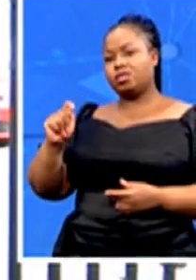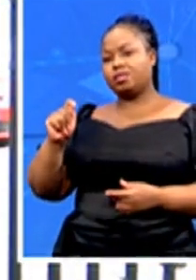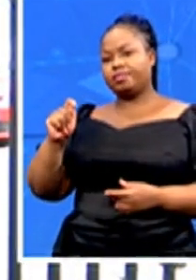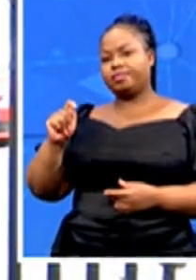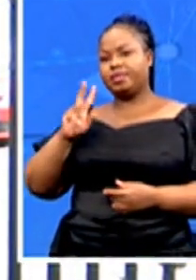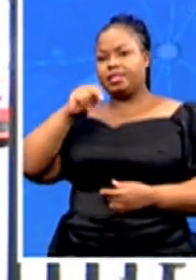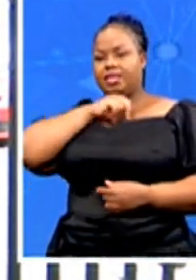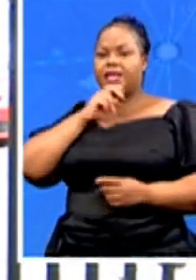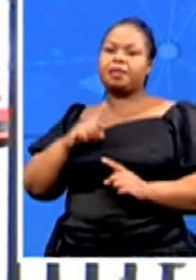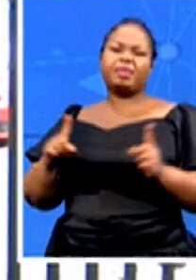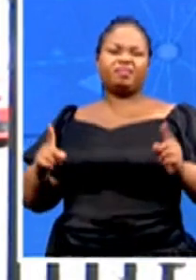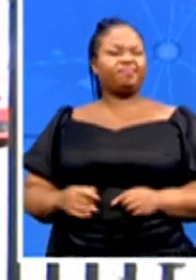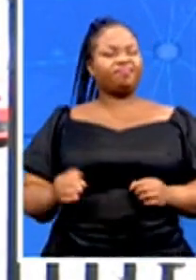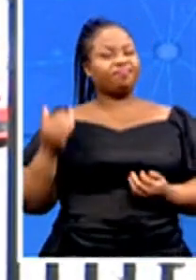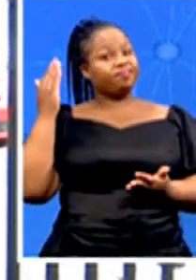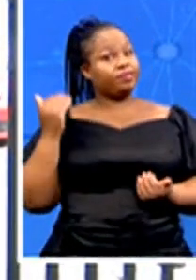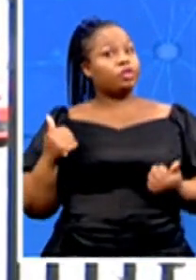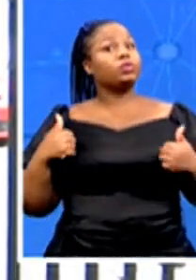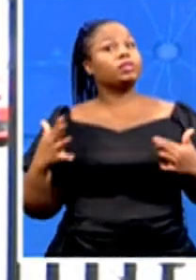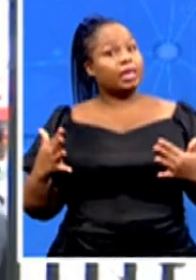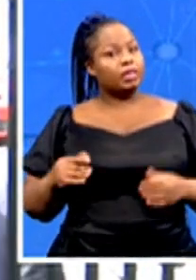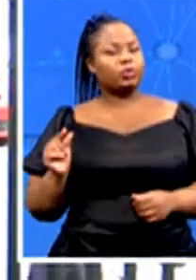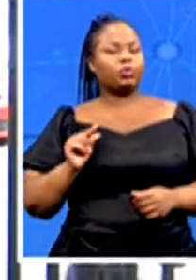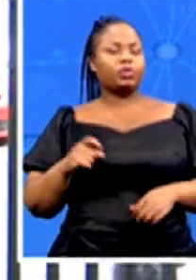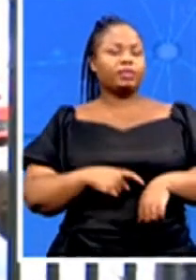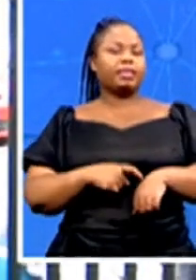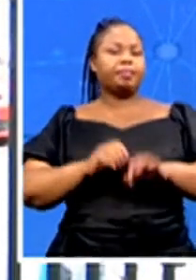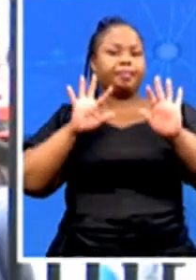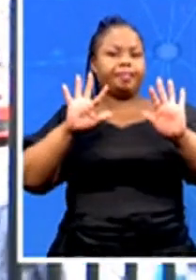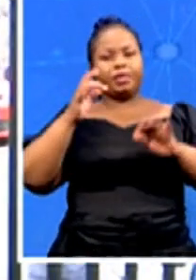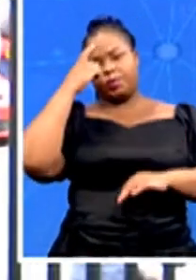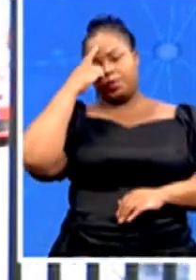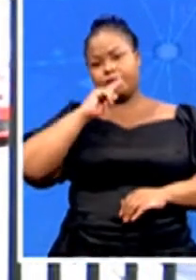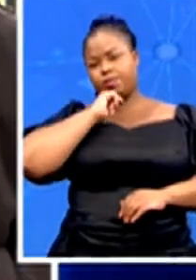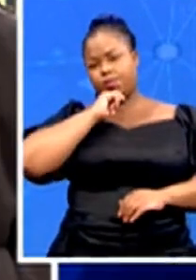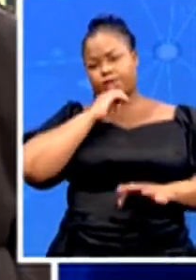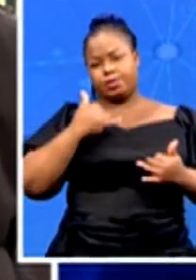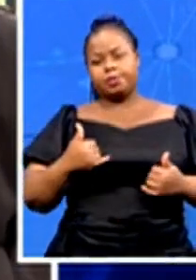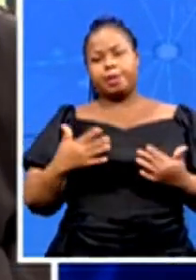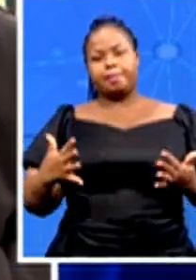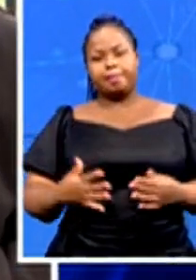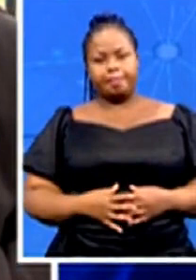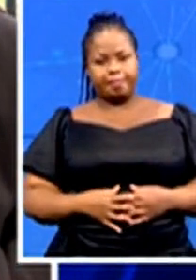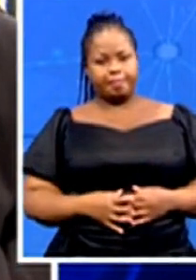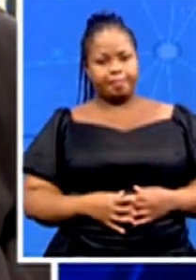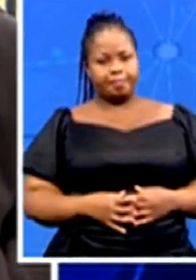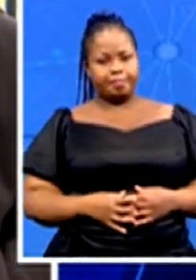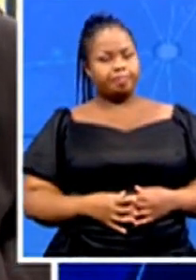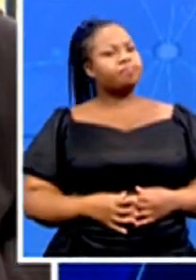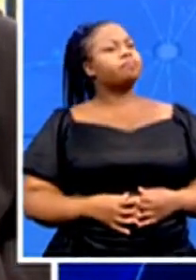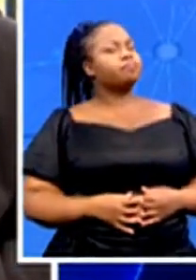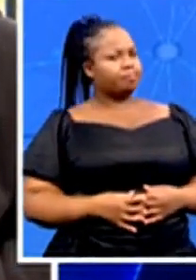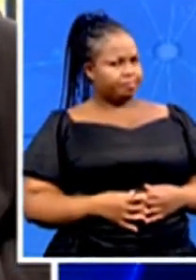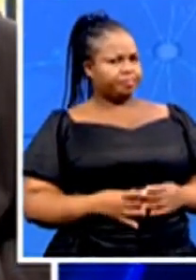expected to get underway this morning at 10 a.m. sharply. Simpiwe? And Ayanda, I suppose then questions will be abound as